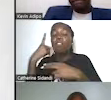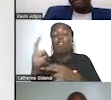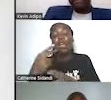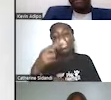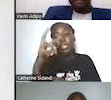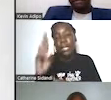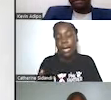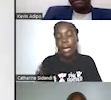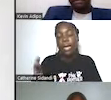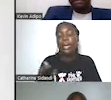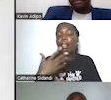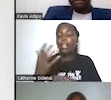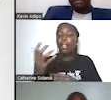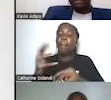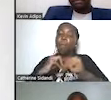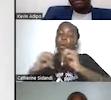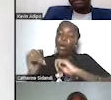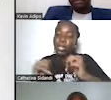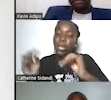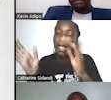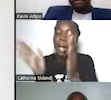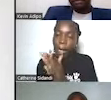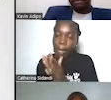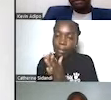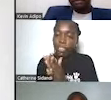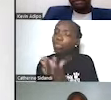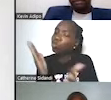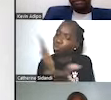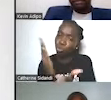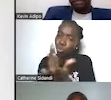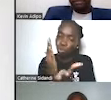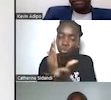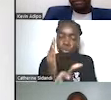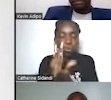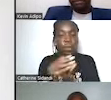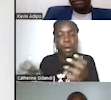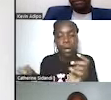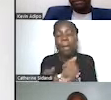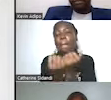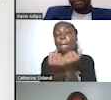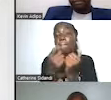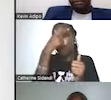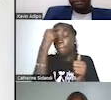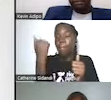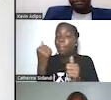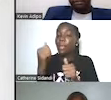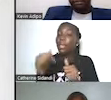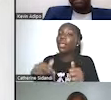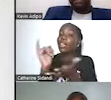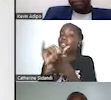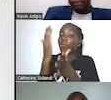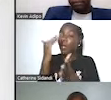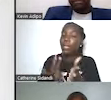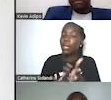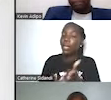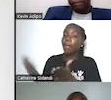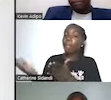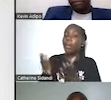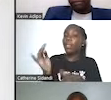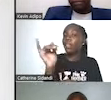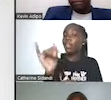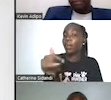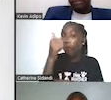analytic modeling. And that is true, Eli, but that's why we are also bringing such sessions, because we want